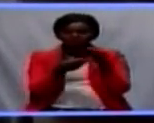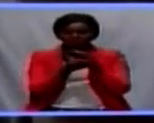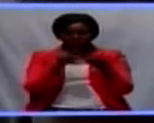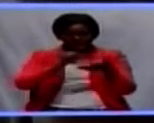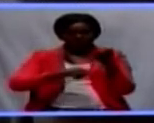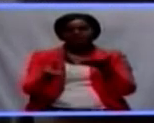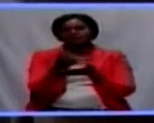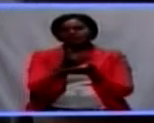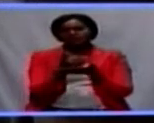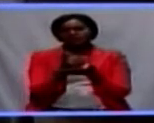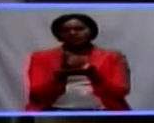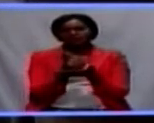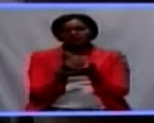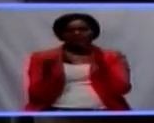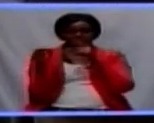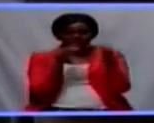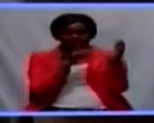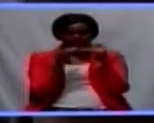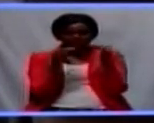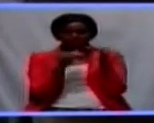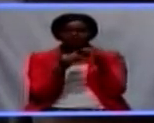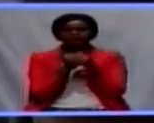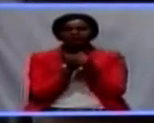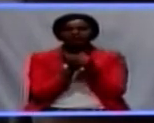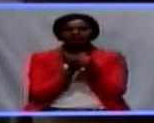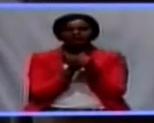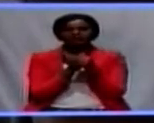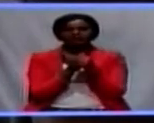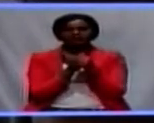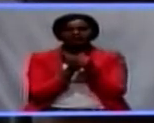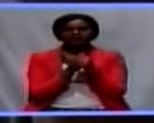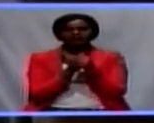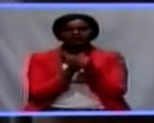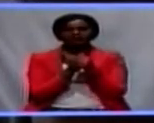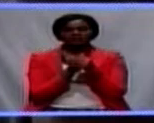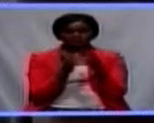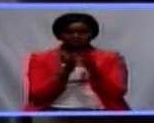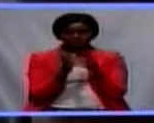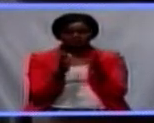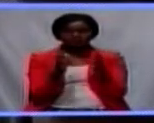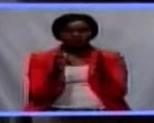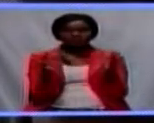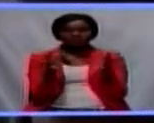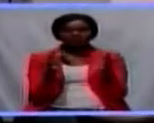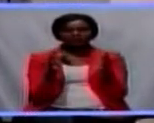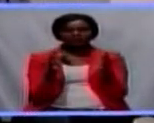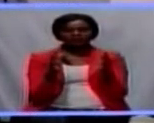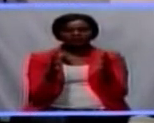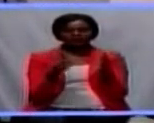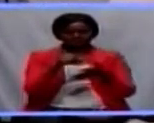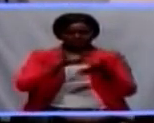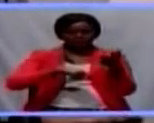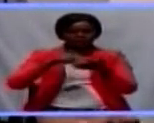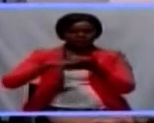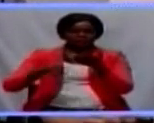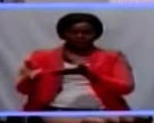collection. The argument, it's a decent argument to expand the tax base,